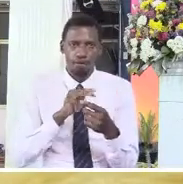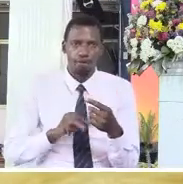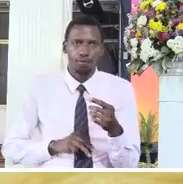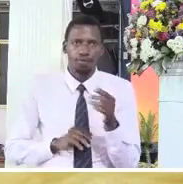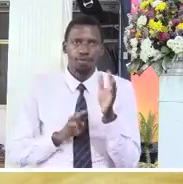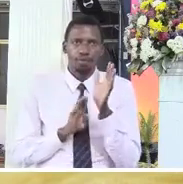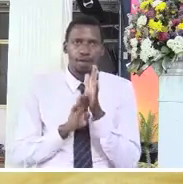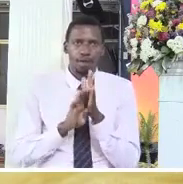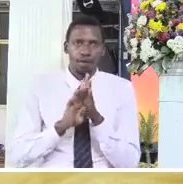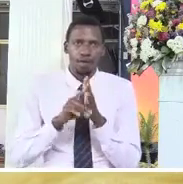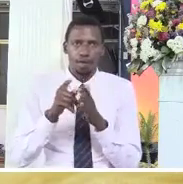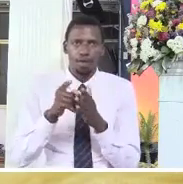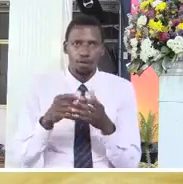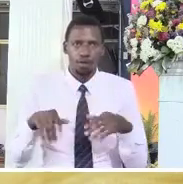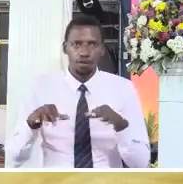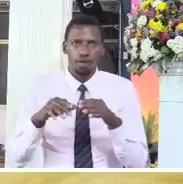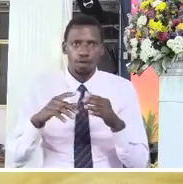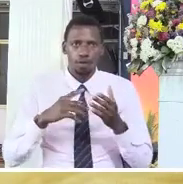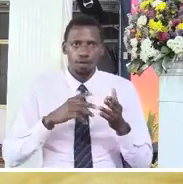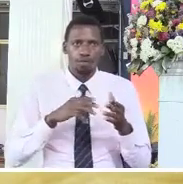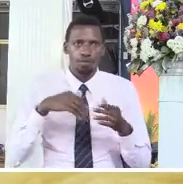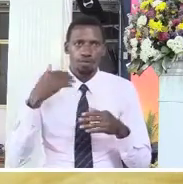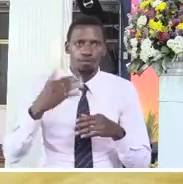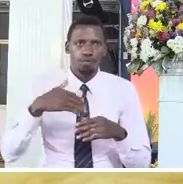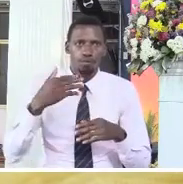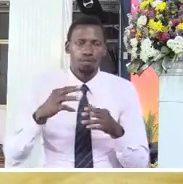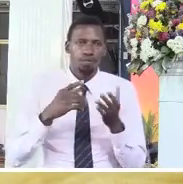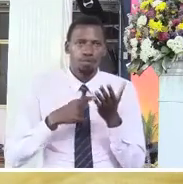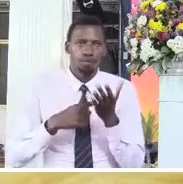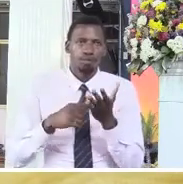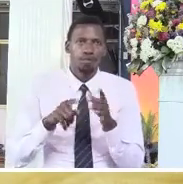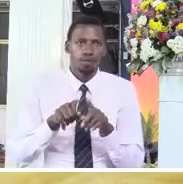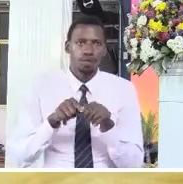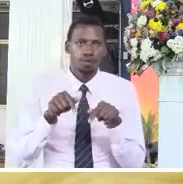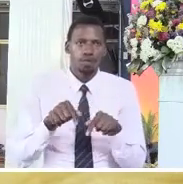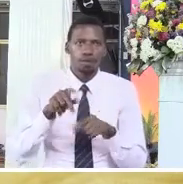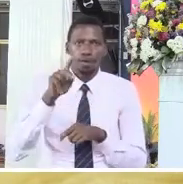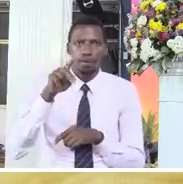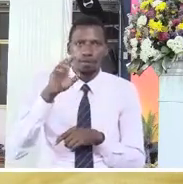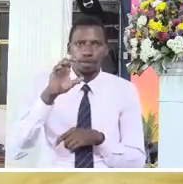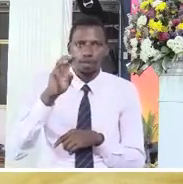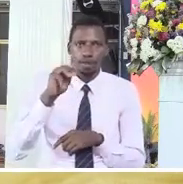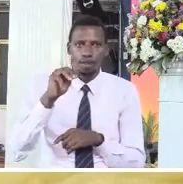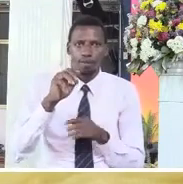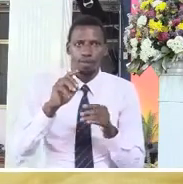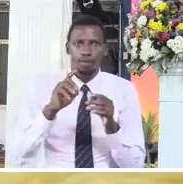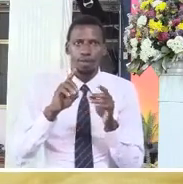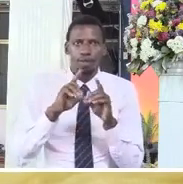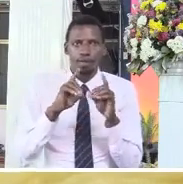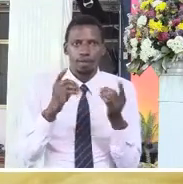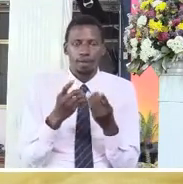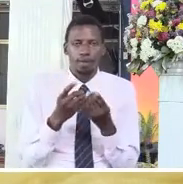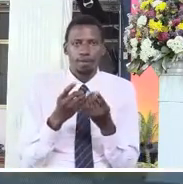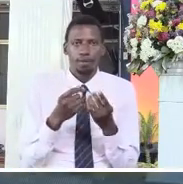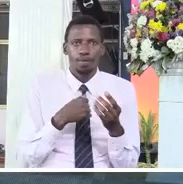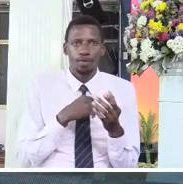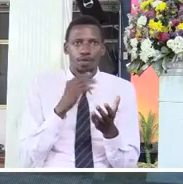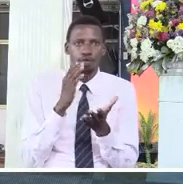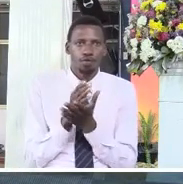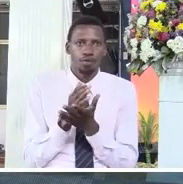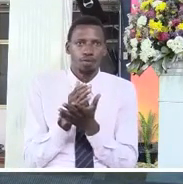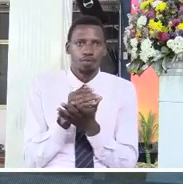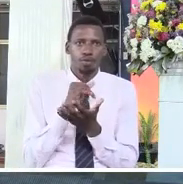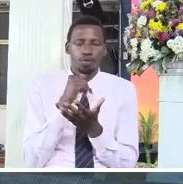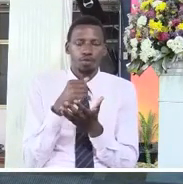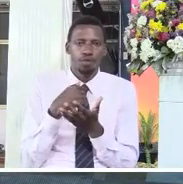having regular discussion like this one, having PCM departments within the campuses, I can confirm we don't have the department